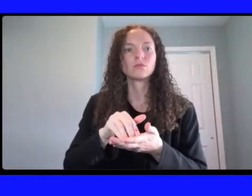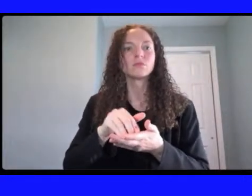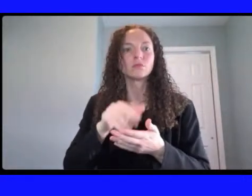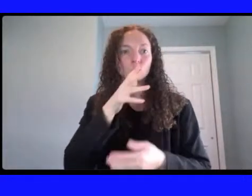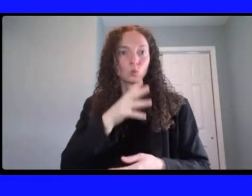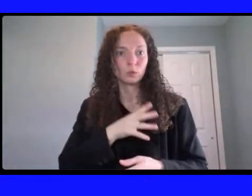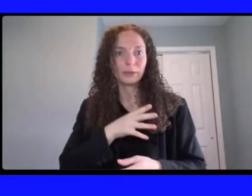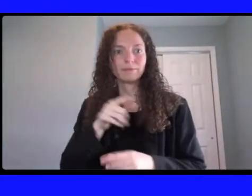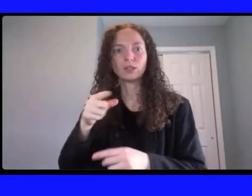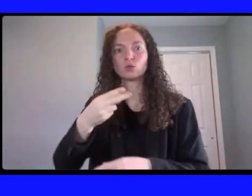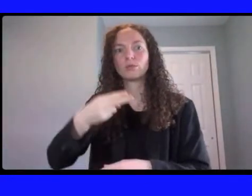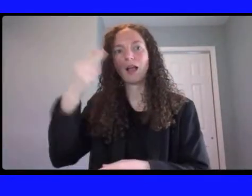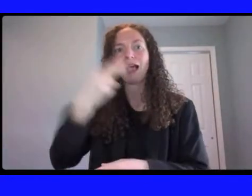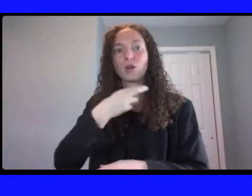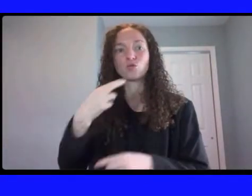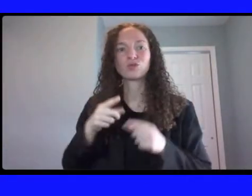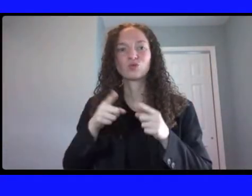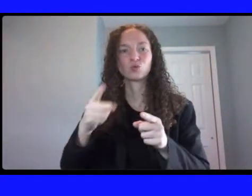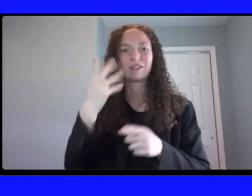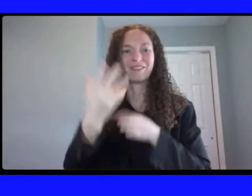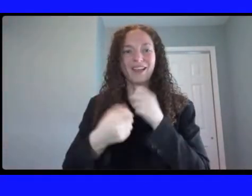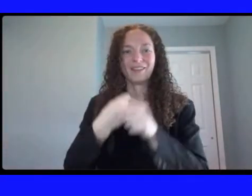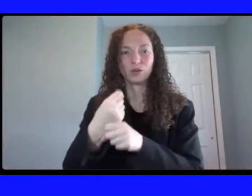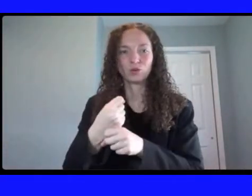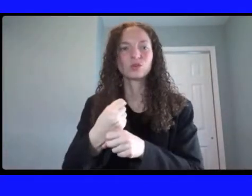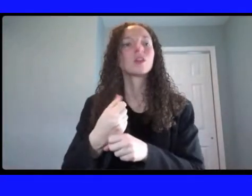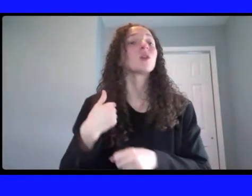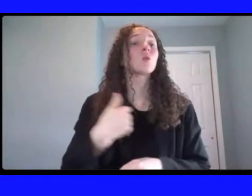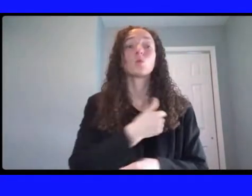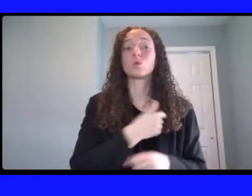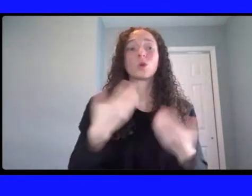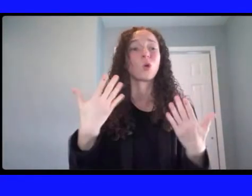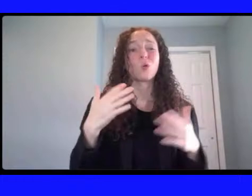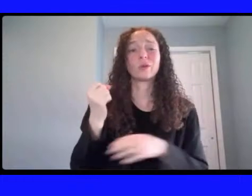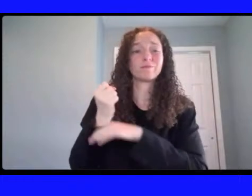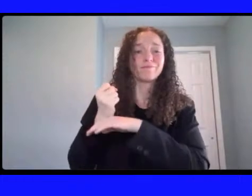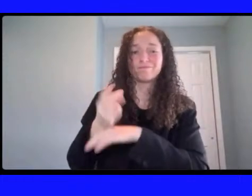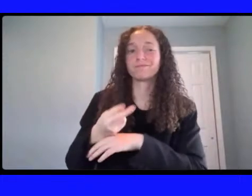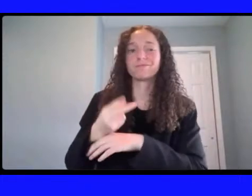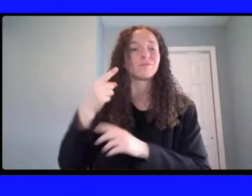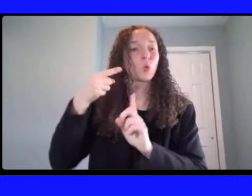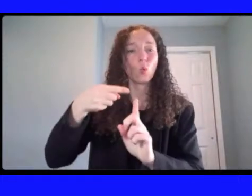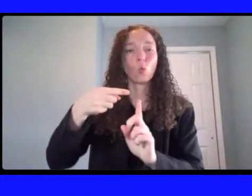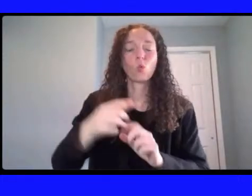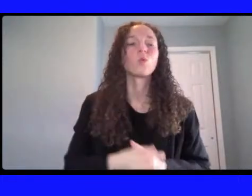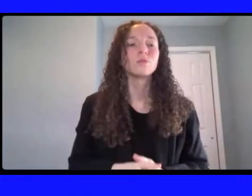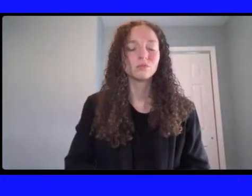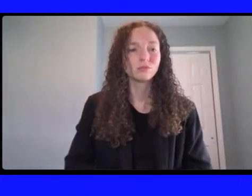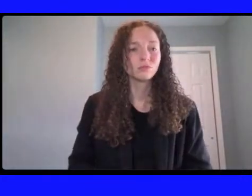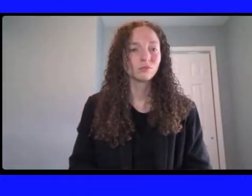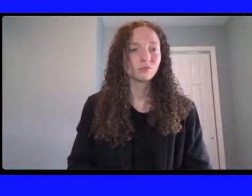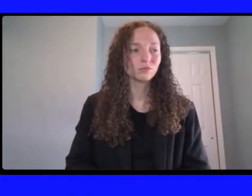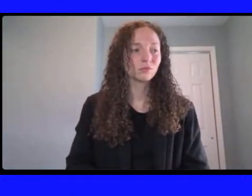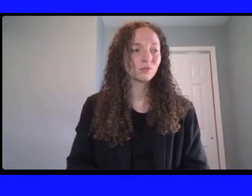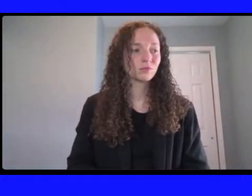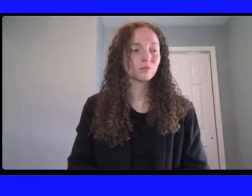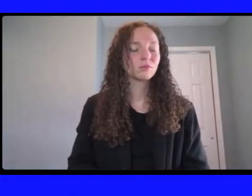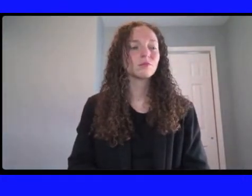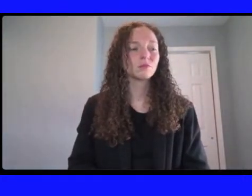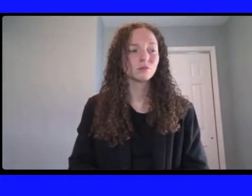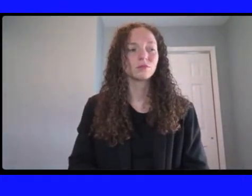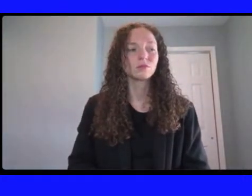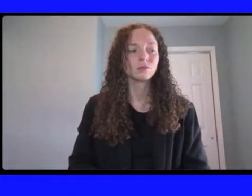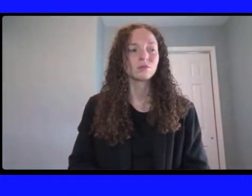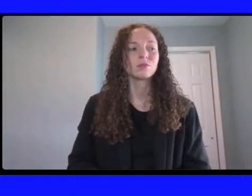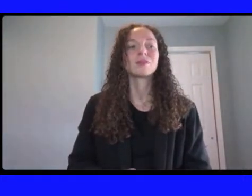16.4% total of the total H&H births, which was amazing. And Brooklyn had the largest segment of that population,